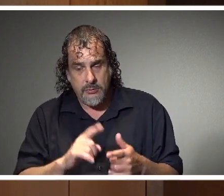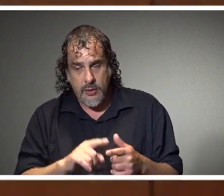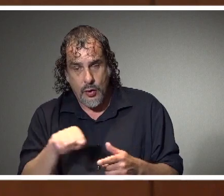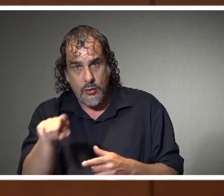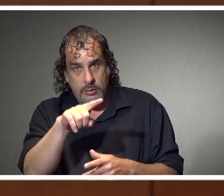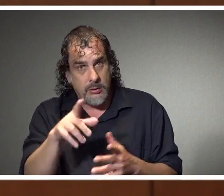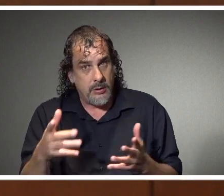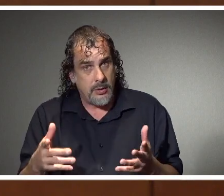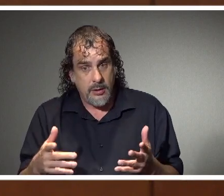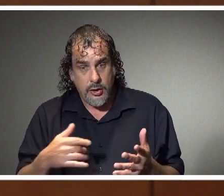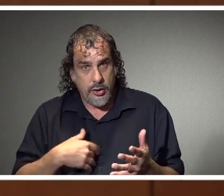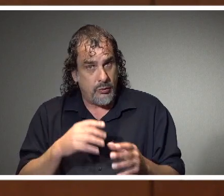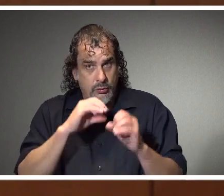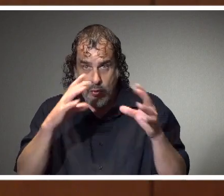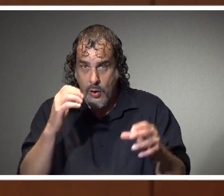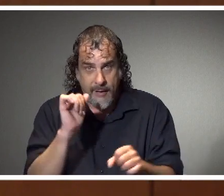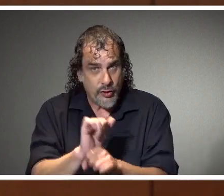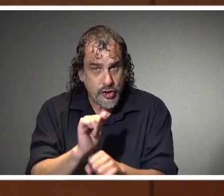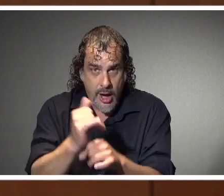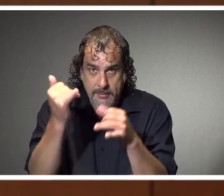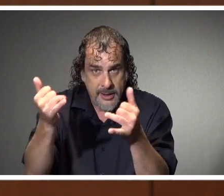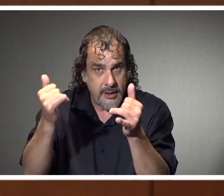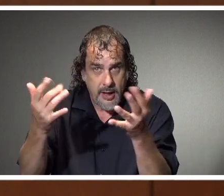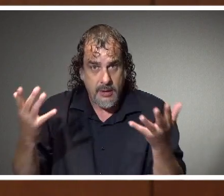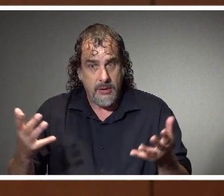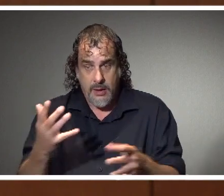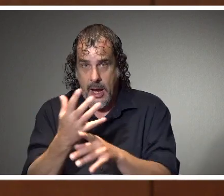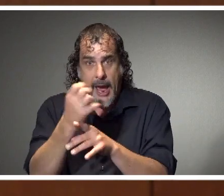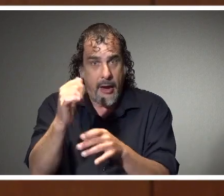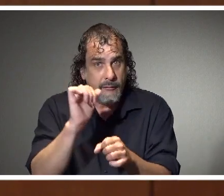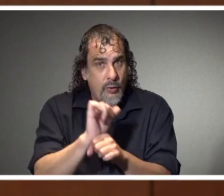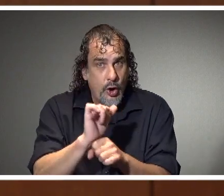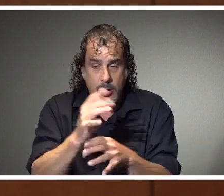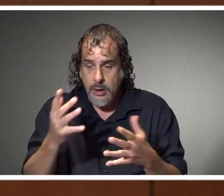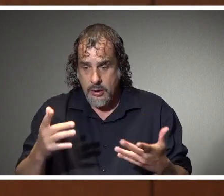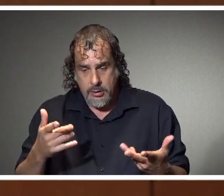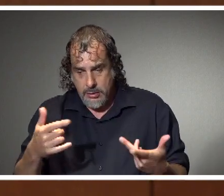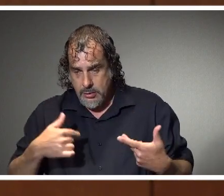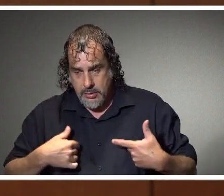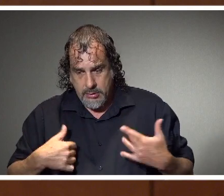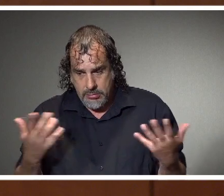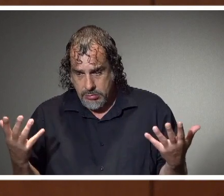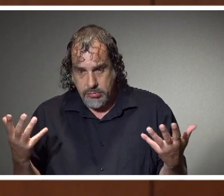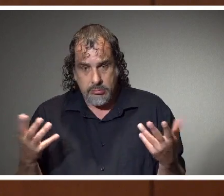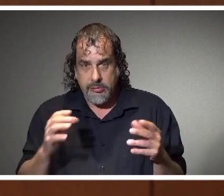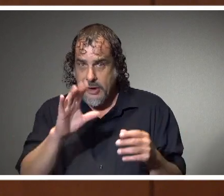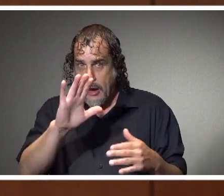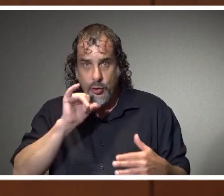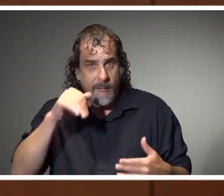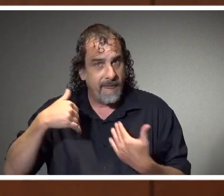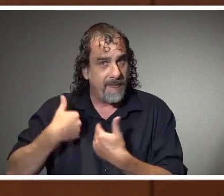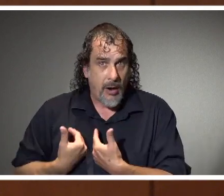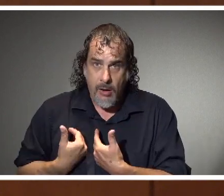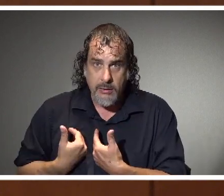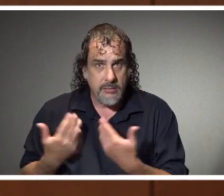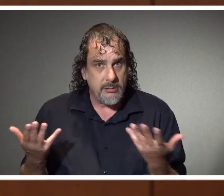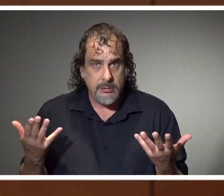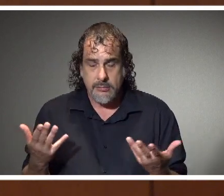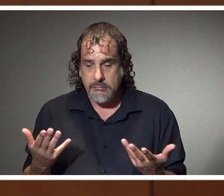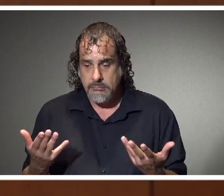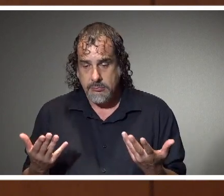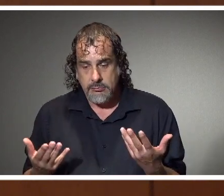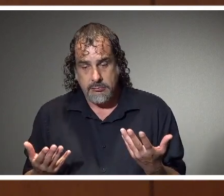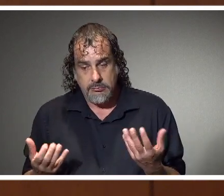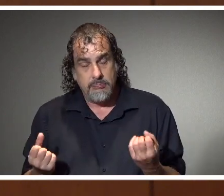who are out of work in our state, those who, many of whom have lost their job through absolutely no fault of their own, and in fact, in